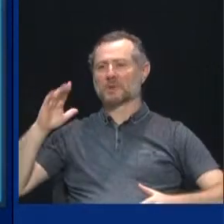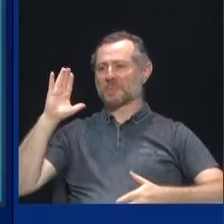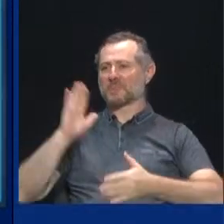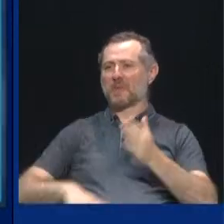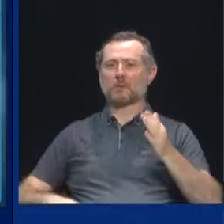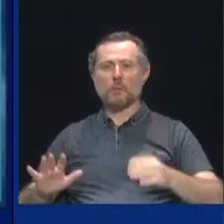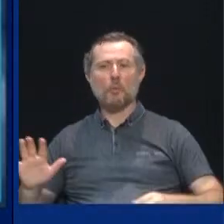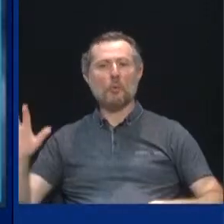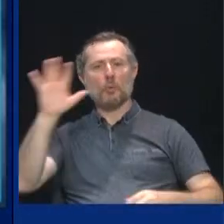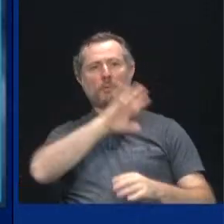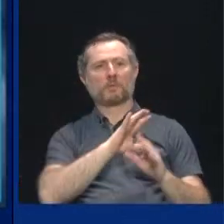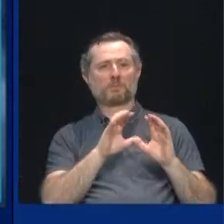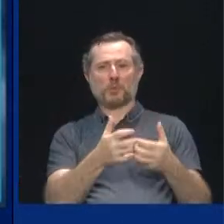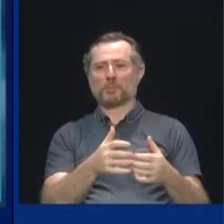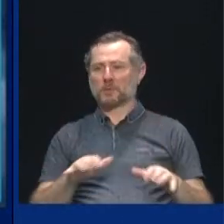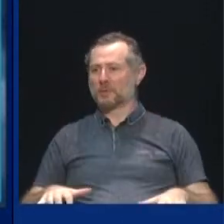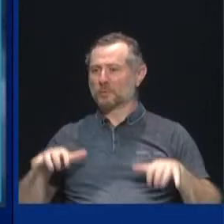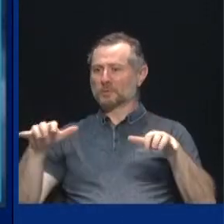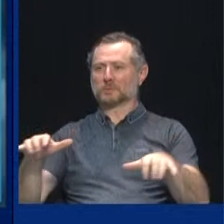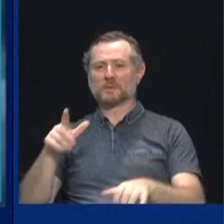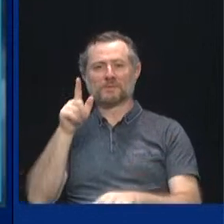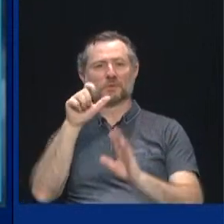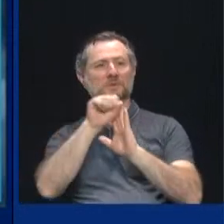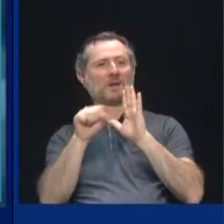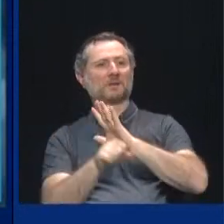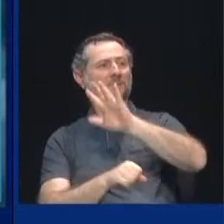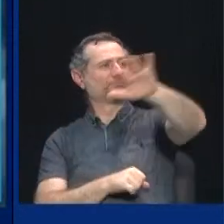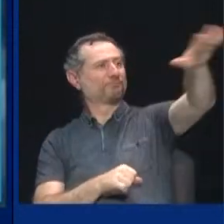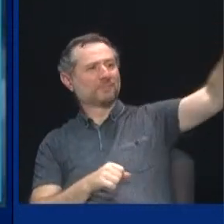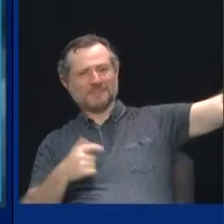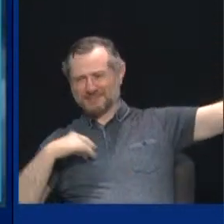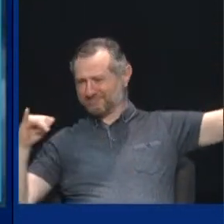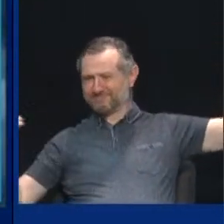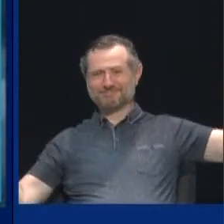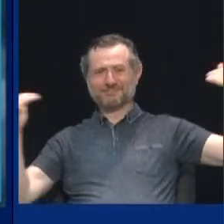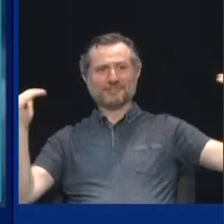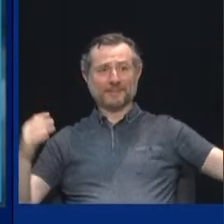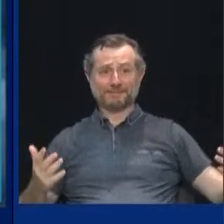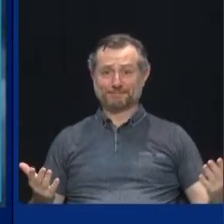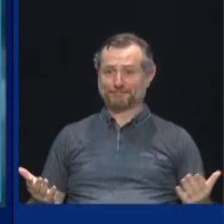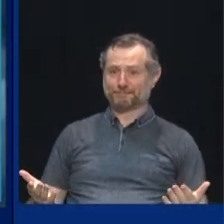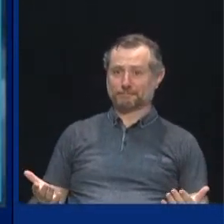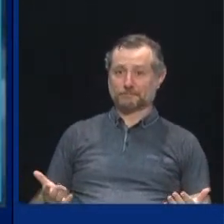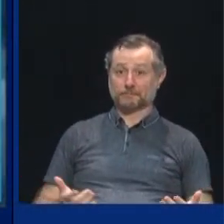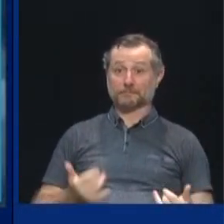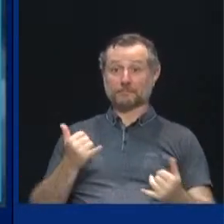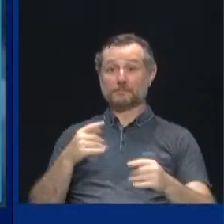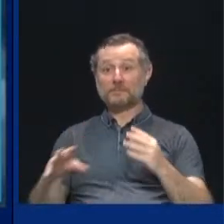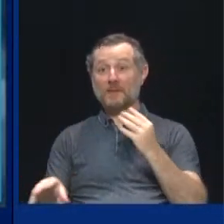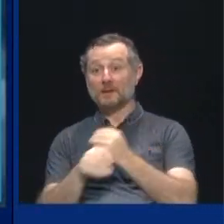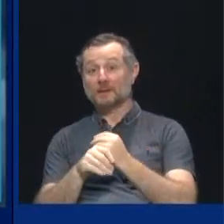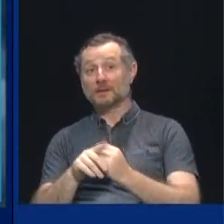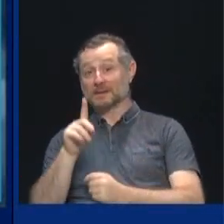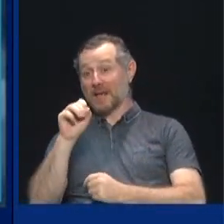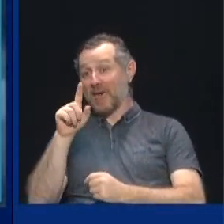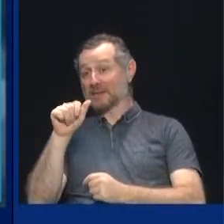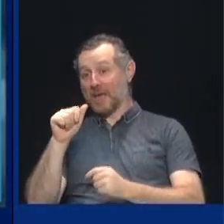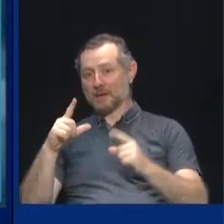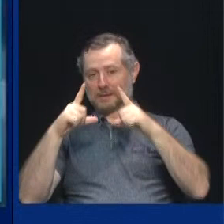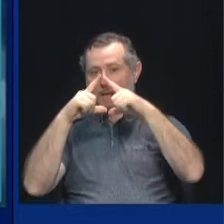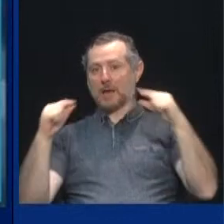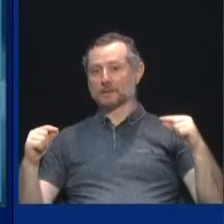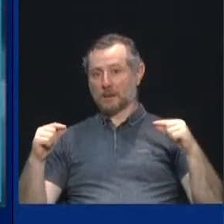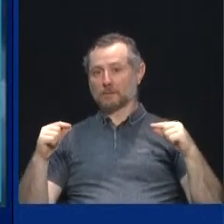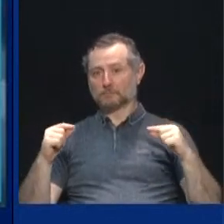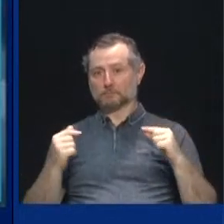of 21 states. And then when you put this COVID Delta variant, which